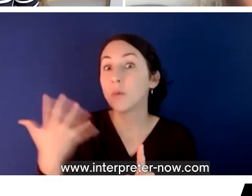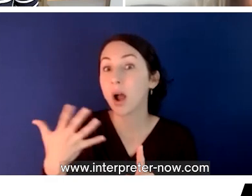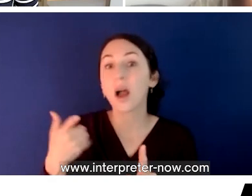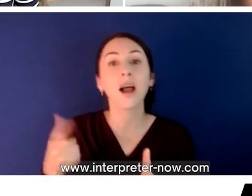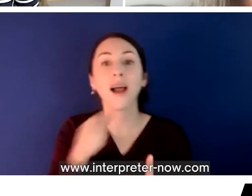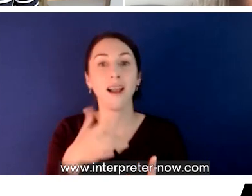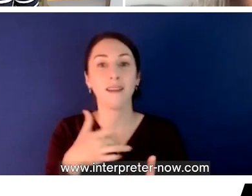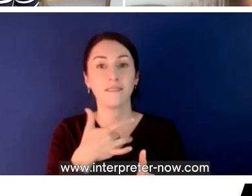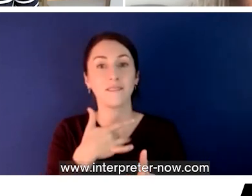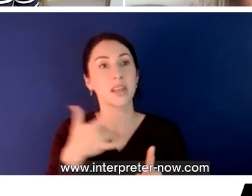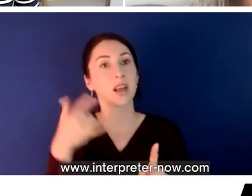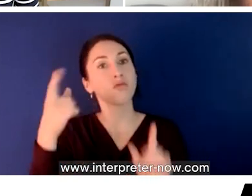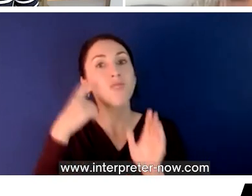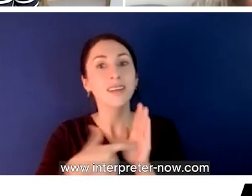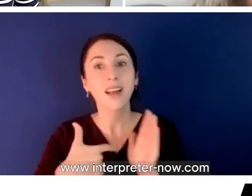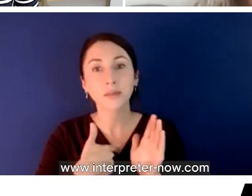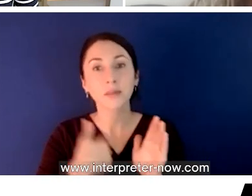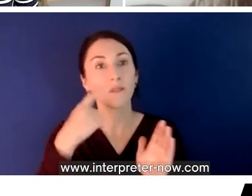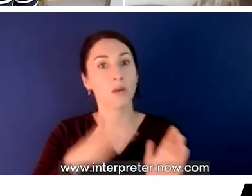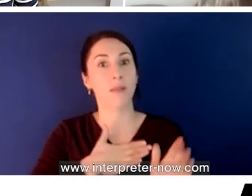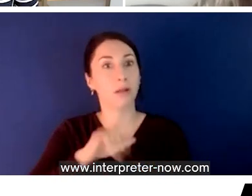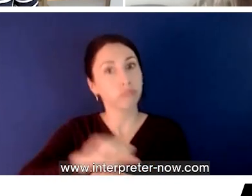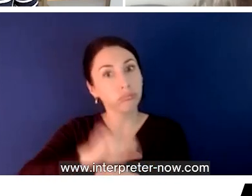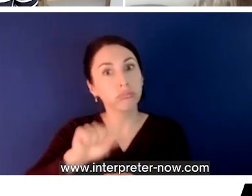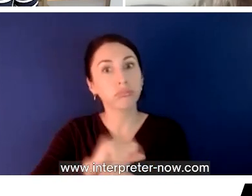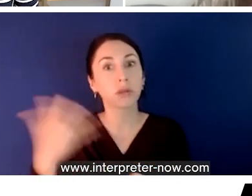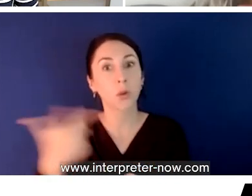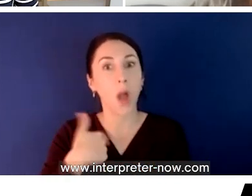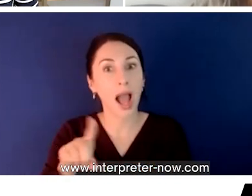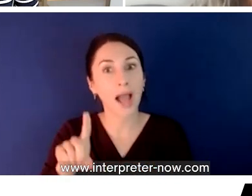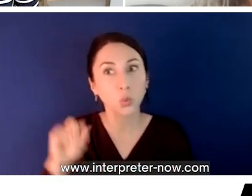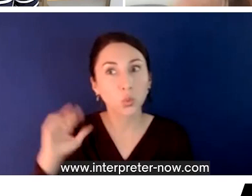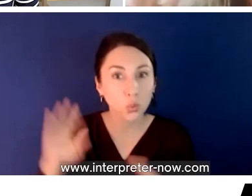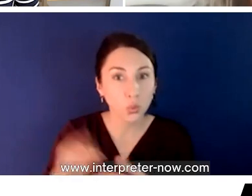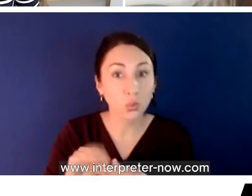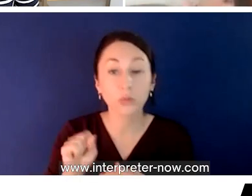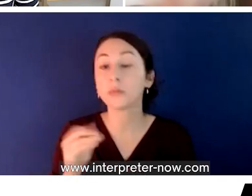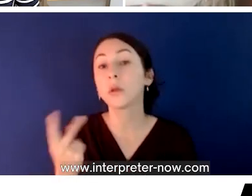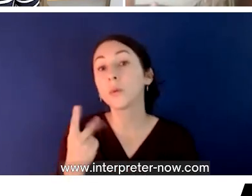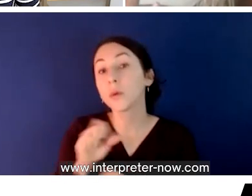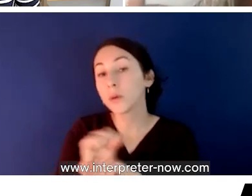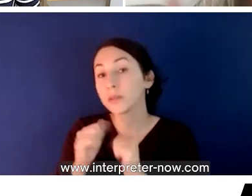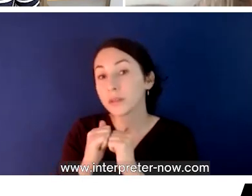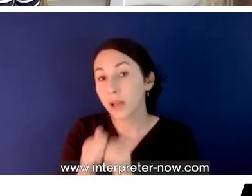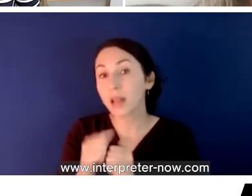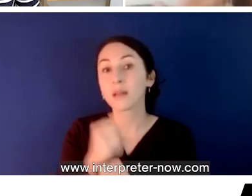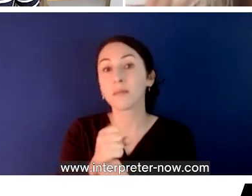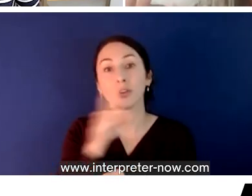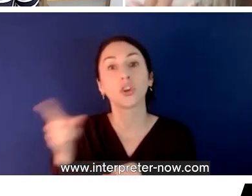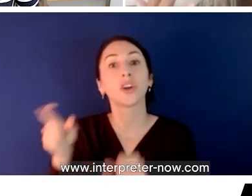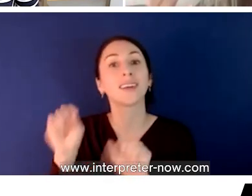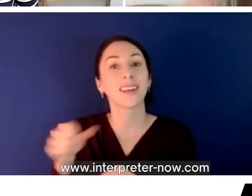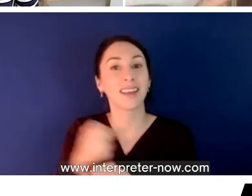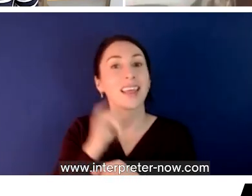was that she didn't feel like she was being recognized for the contributions she was making. And so we actually worked with her to develop strategies to get